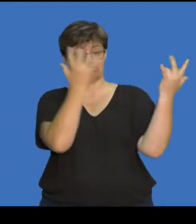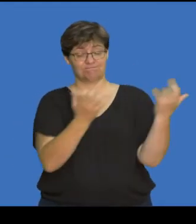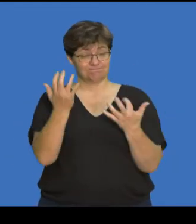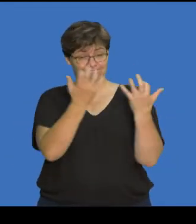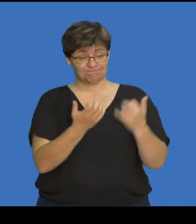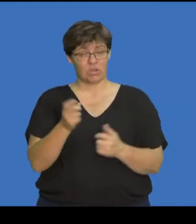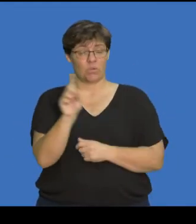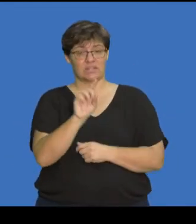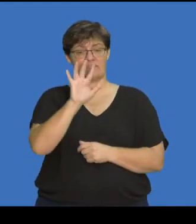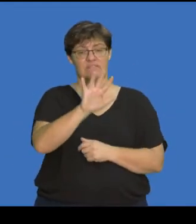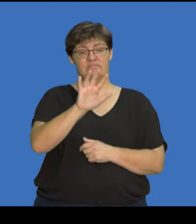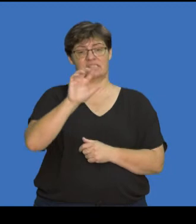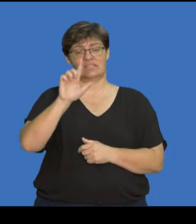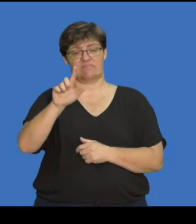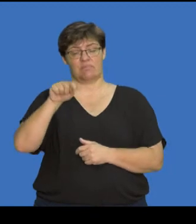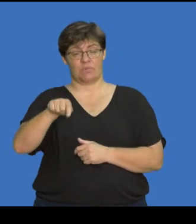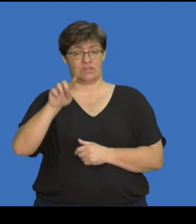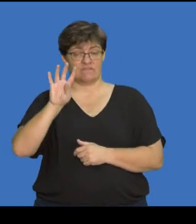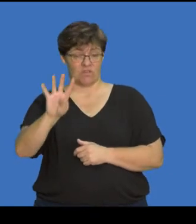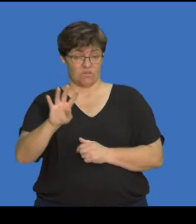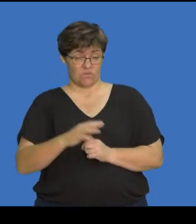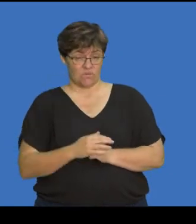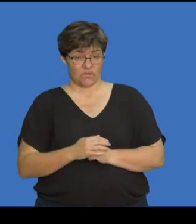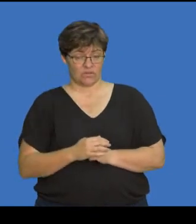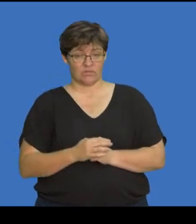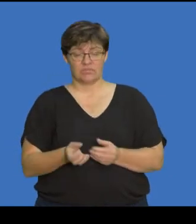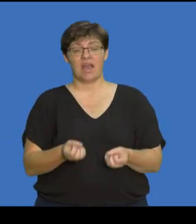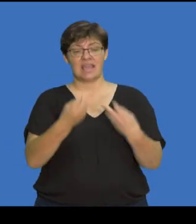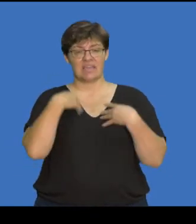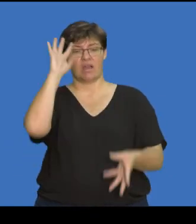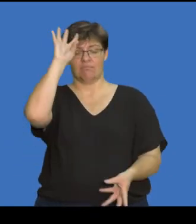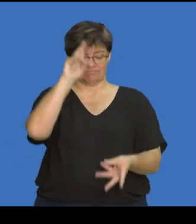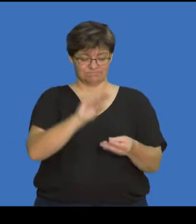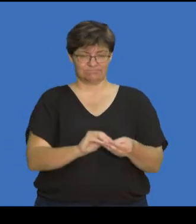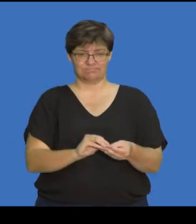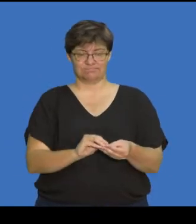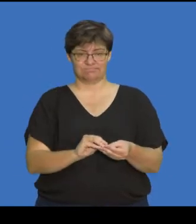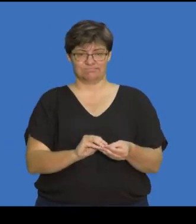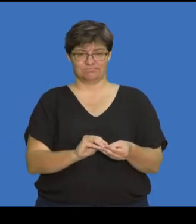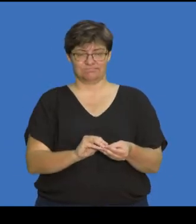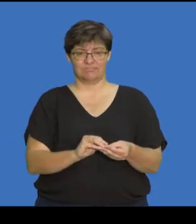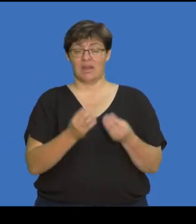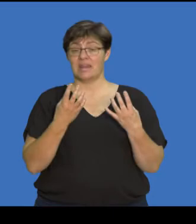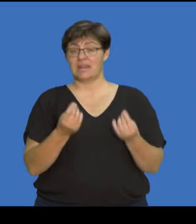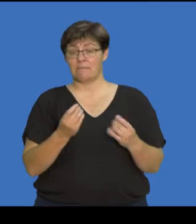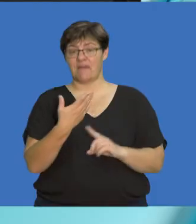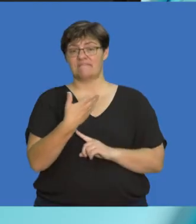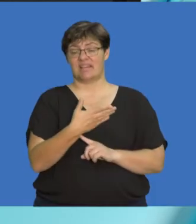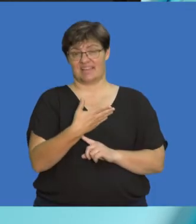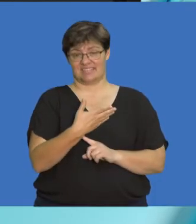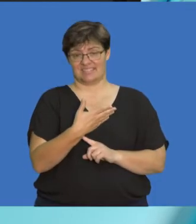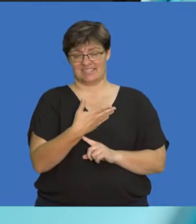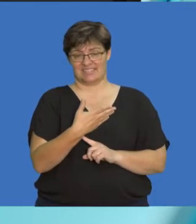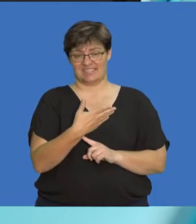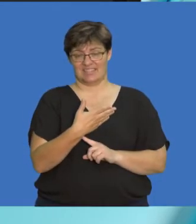at 57.4 to give me the total number of flags that